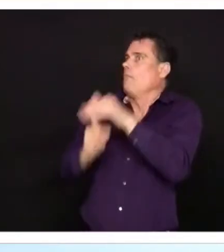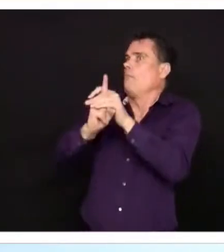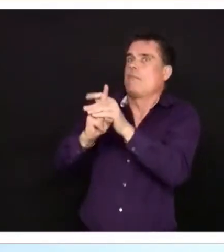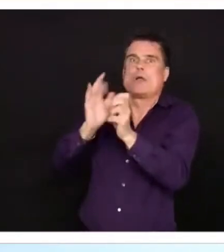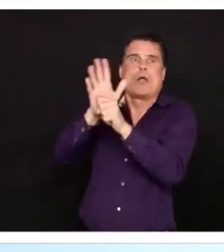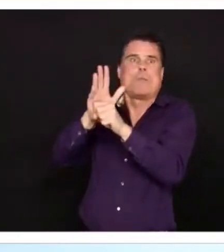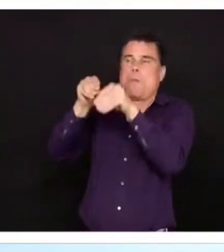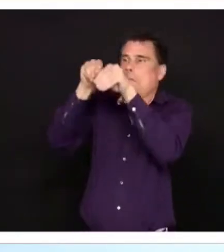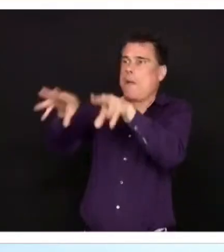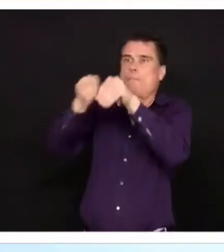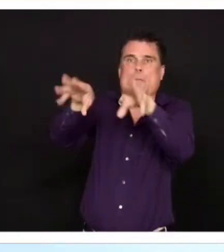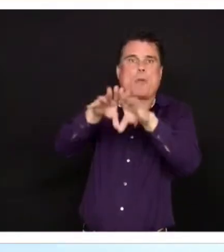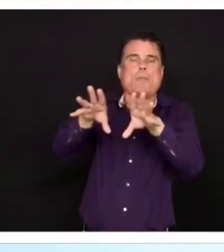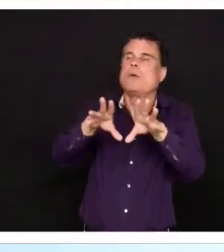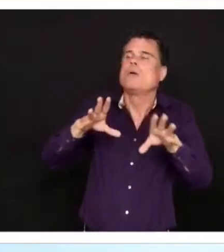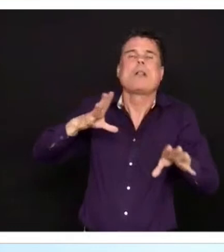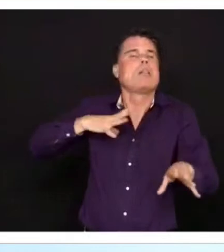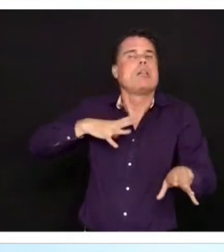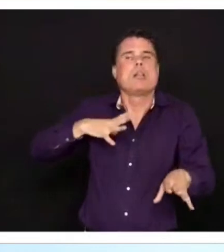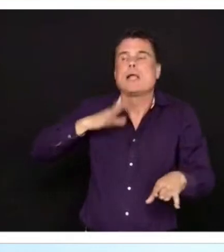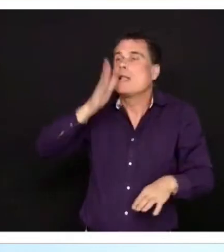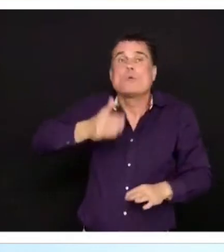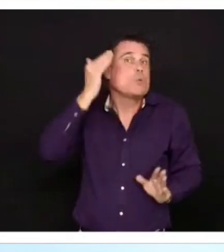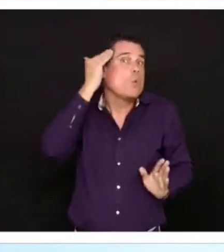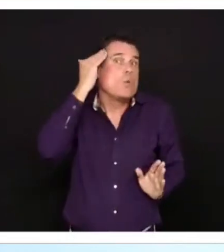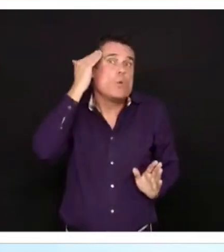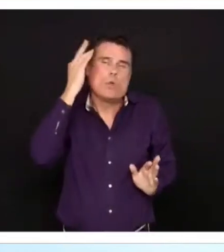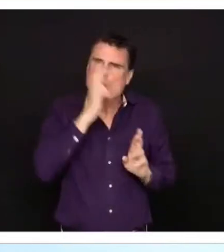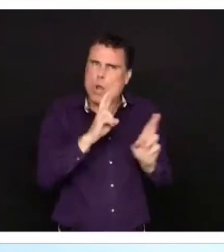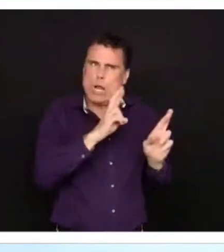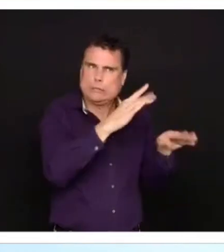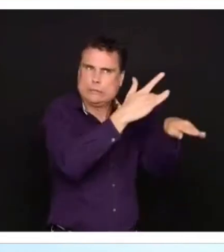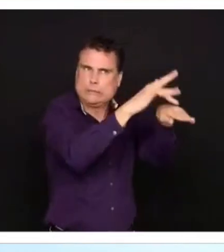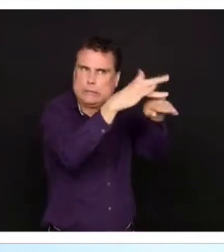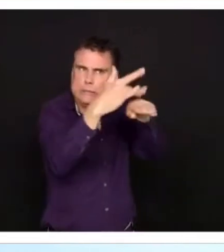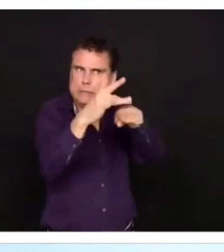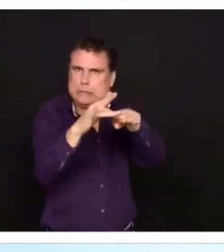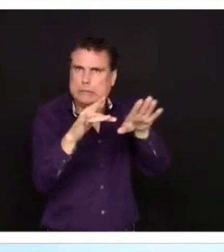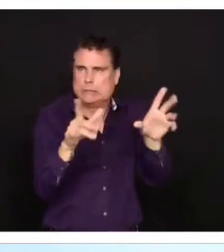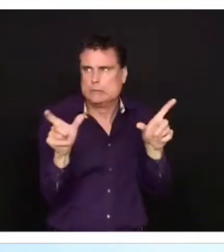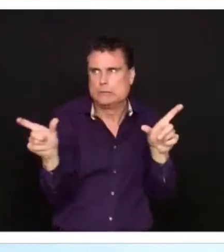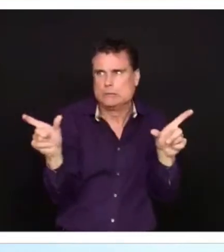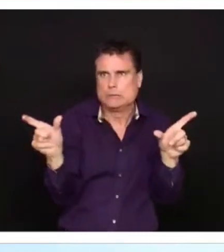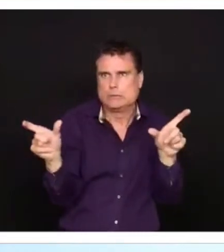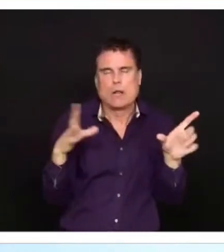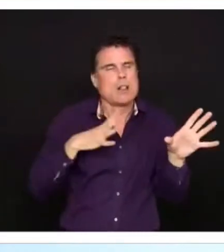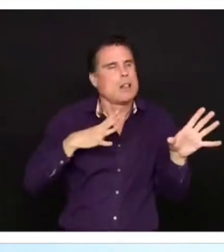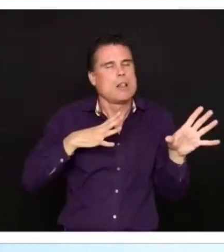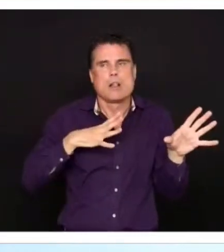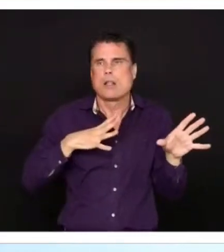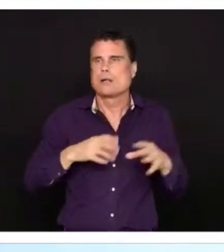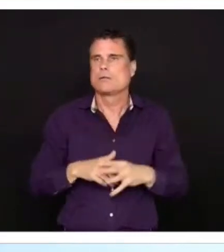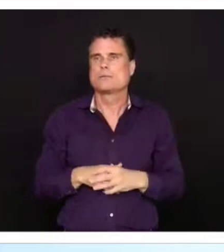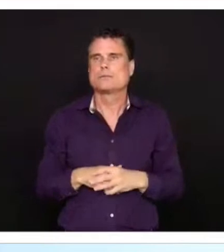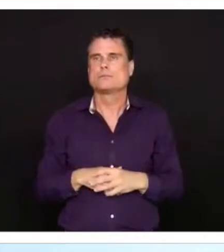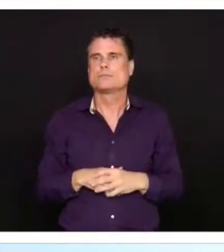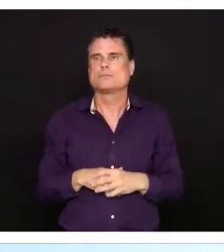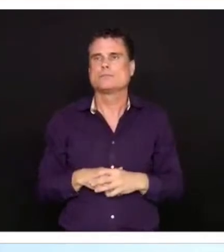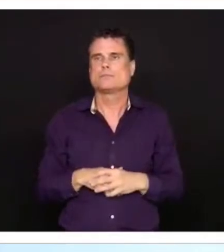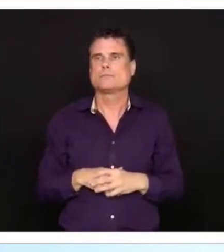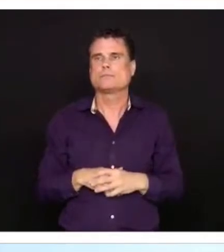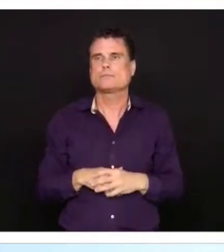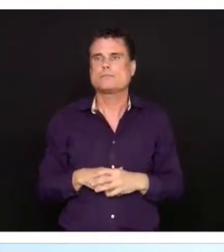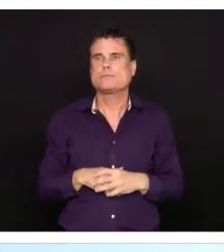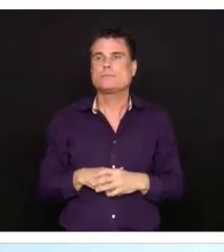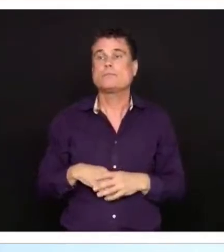yet know if that's only because of the work that we're doing, and I think it is, but whether there's going to be a period of